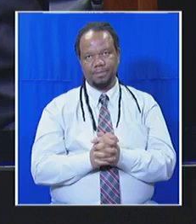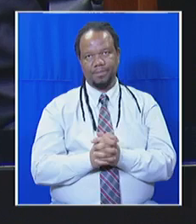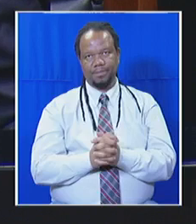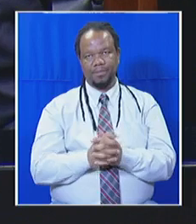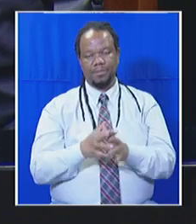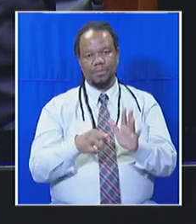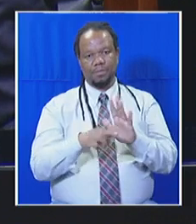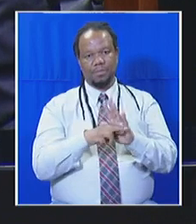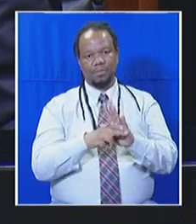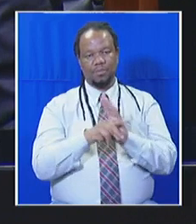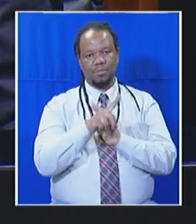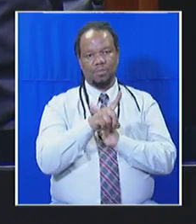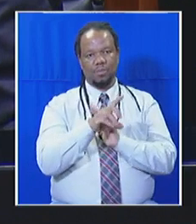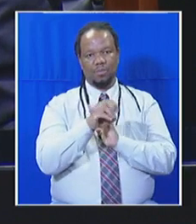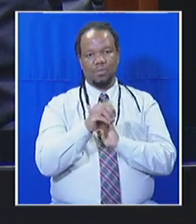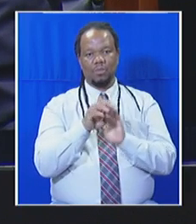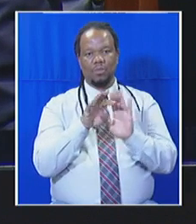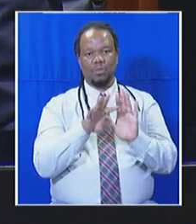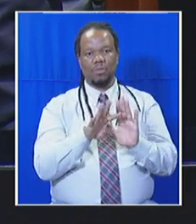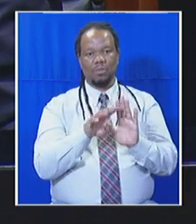Rule 109(3)